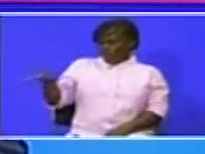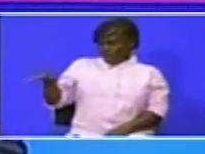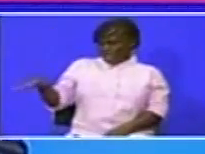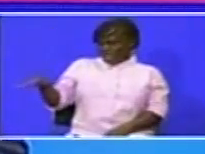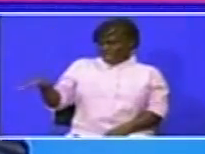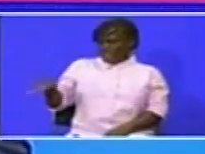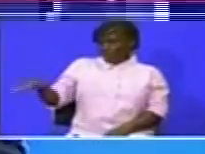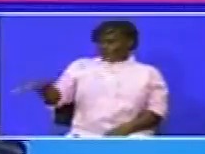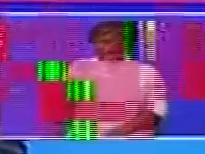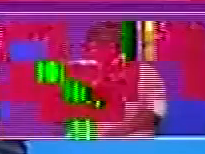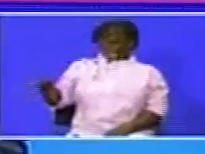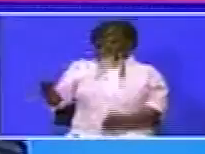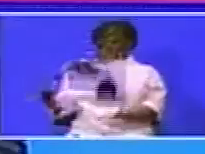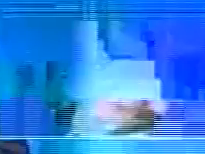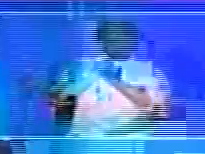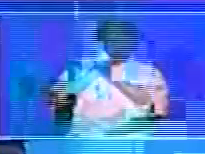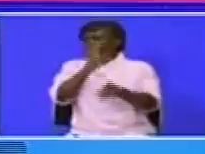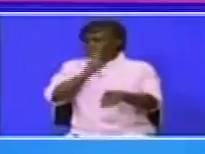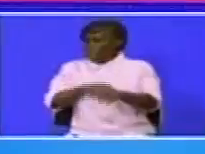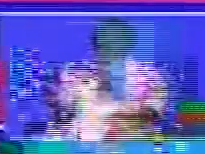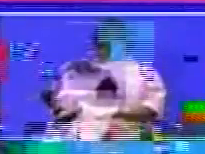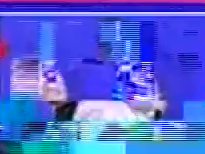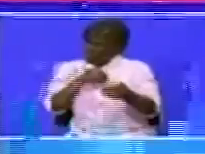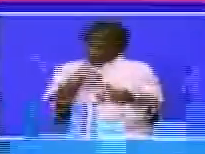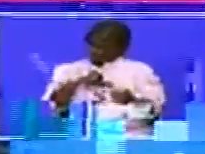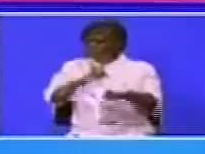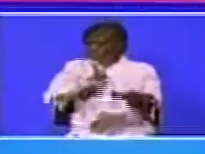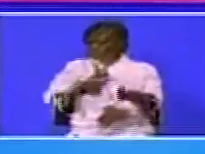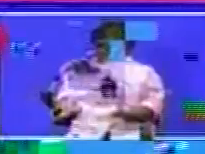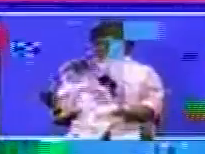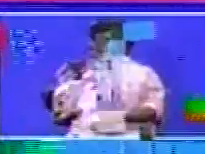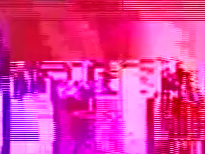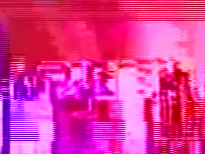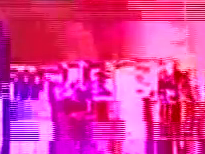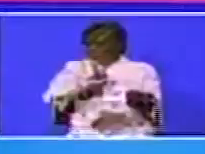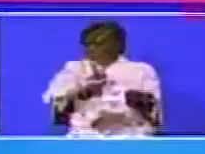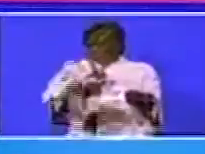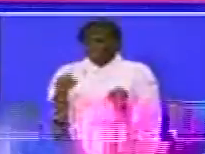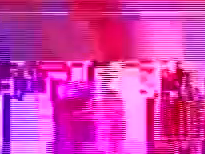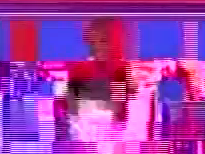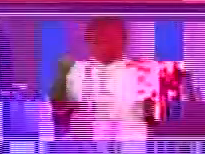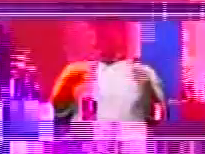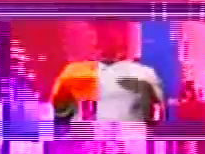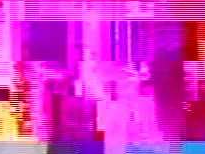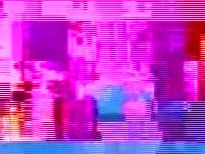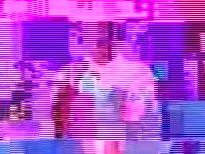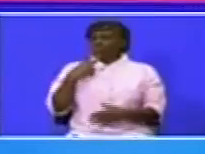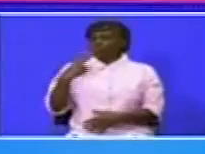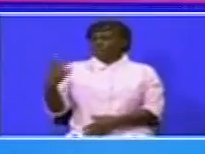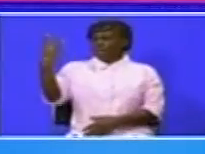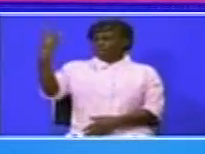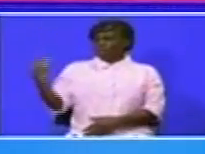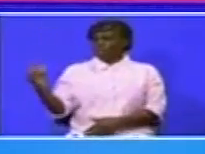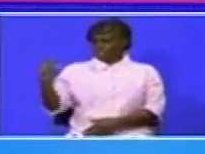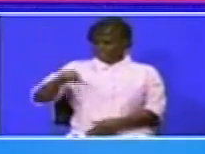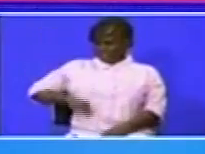have called out for help when the rescue team got close to where she was buried in the debris. A rescue brings to 140 the number of